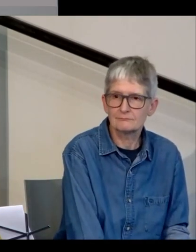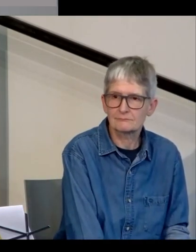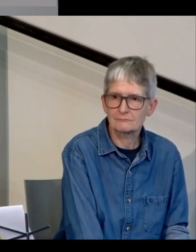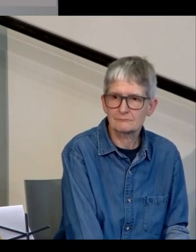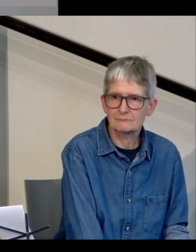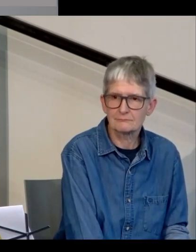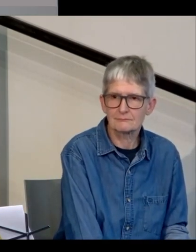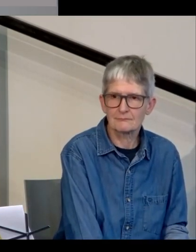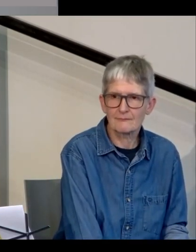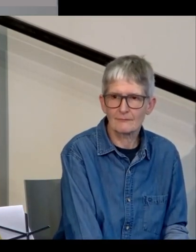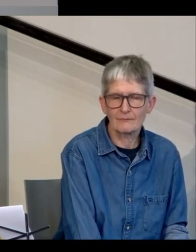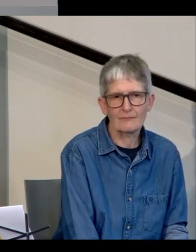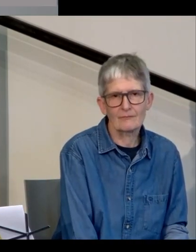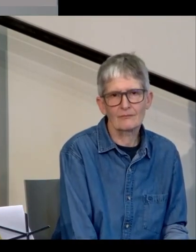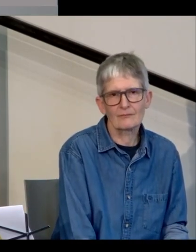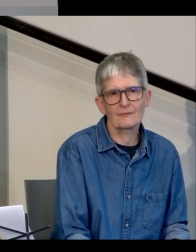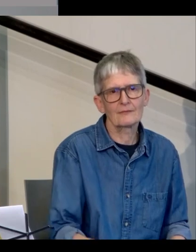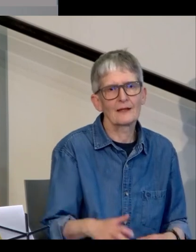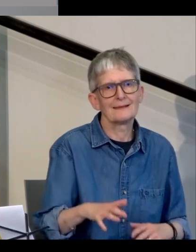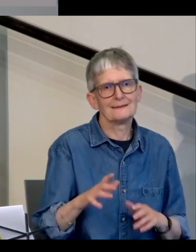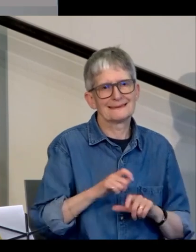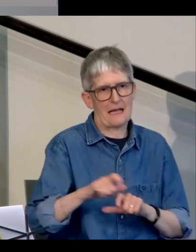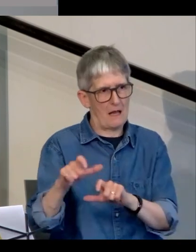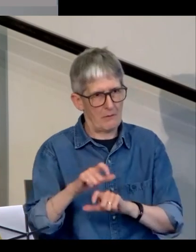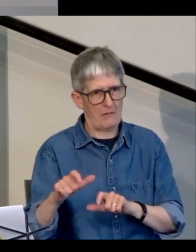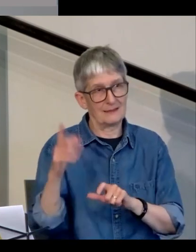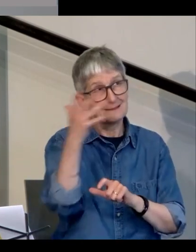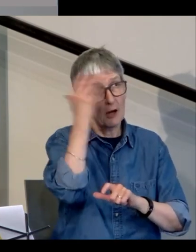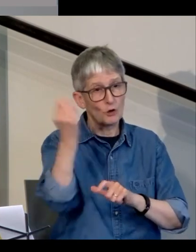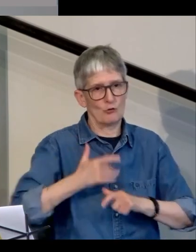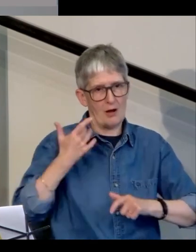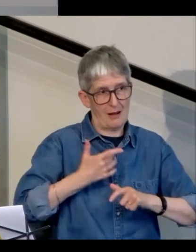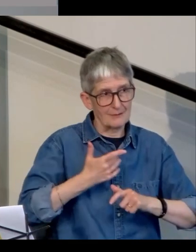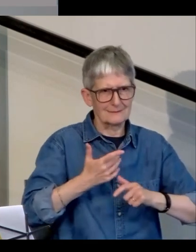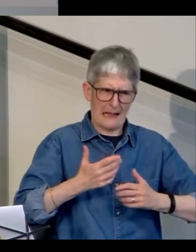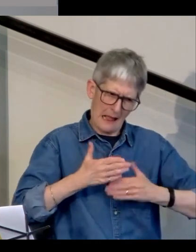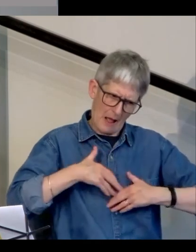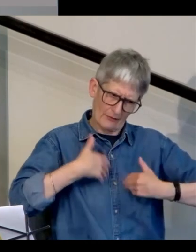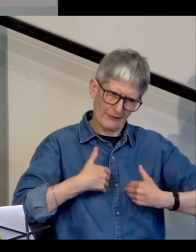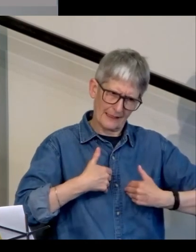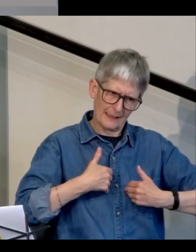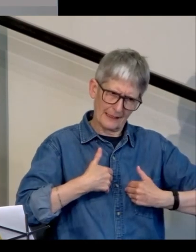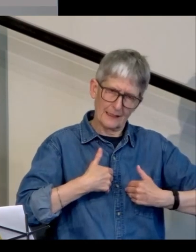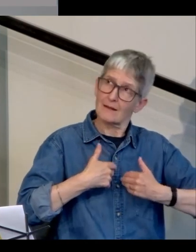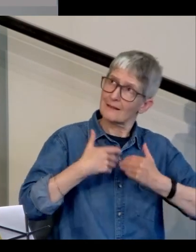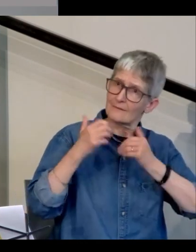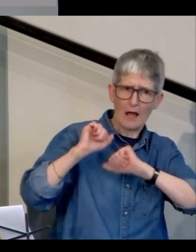To keep our spiritual lives healthy, we need to give time and space to Father